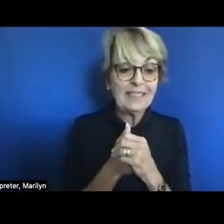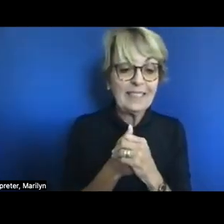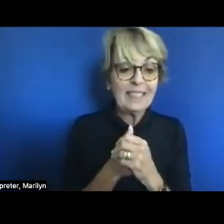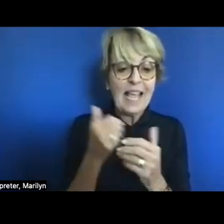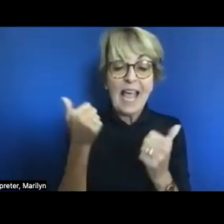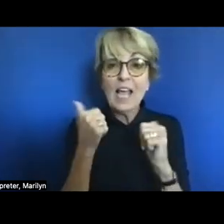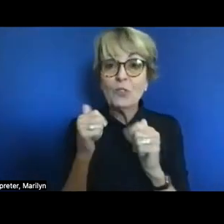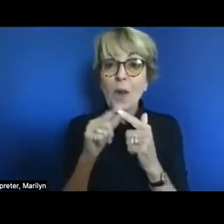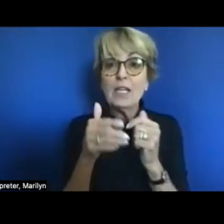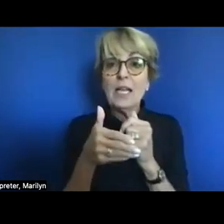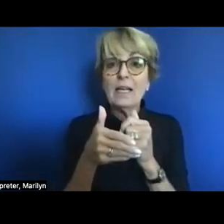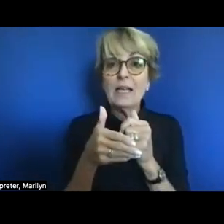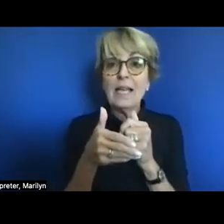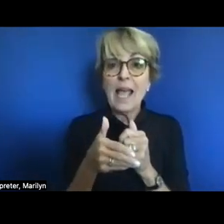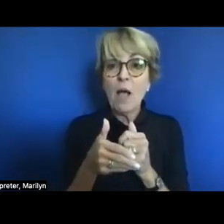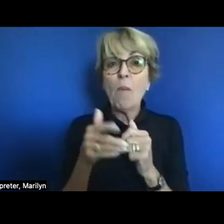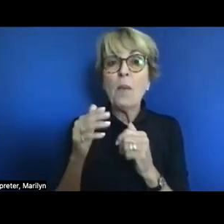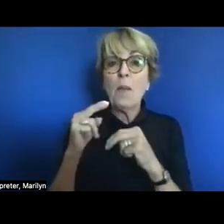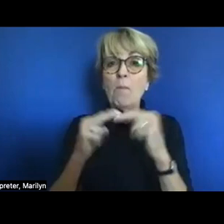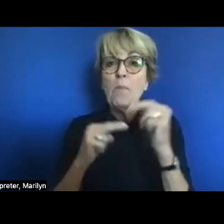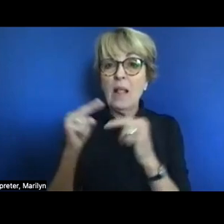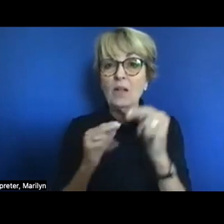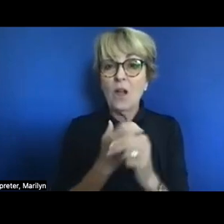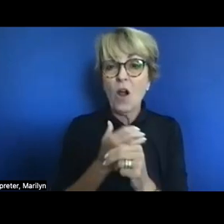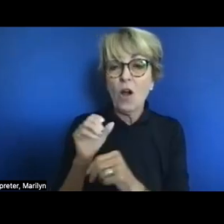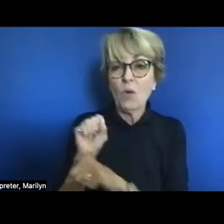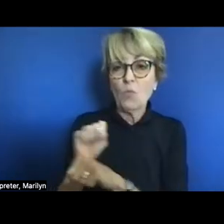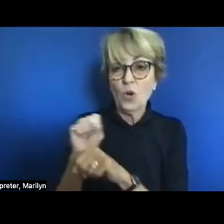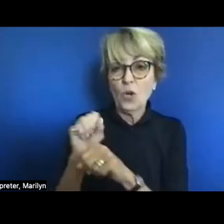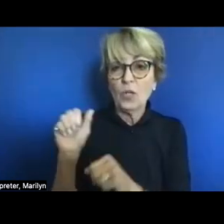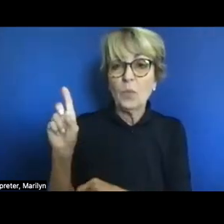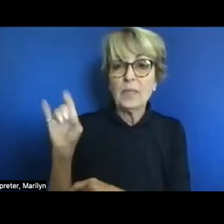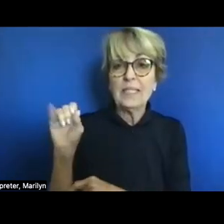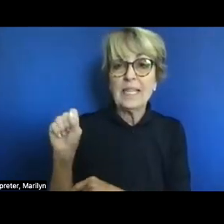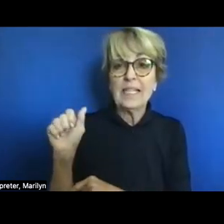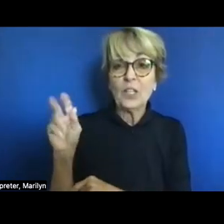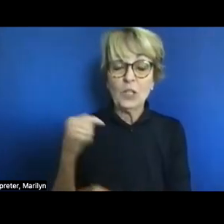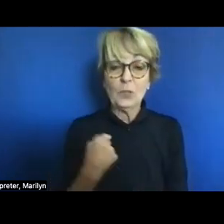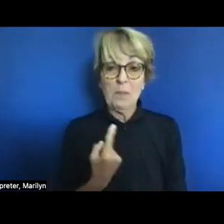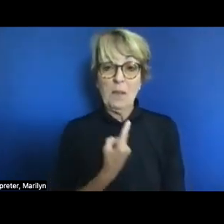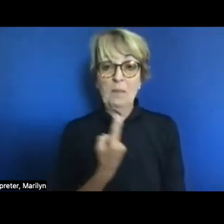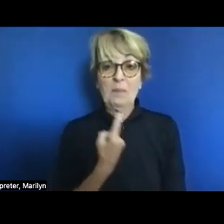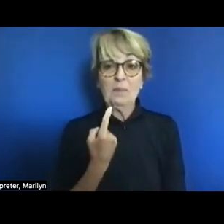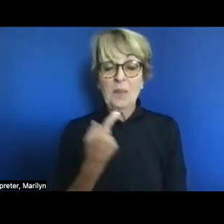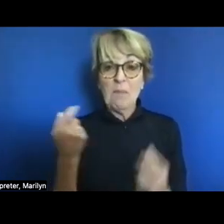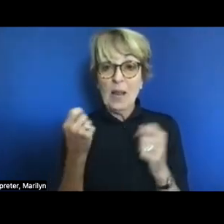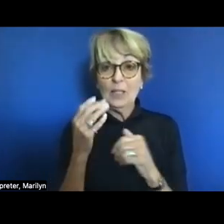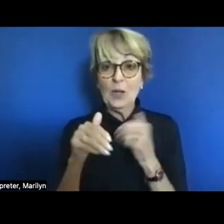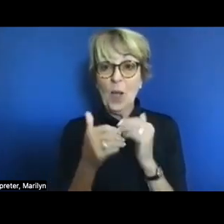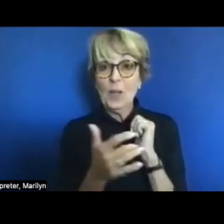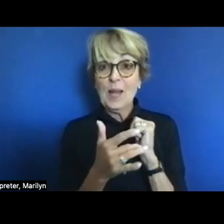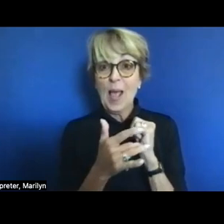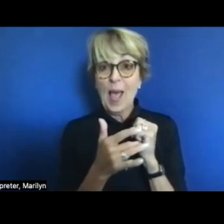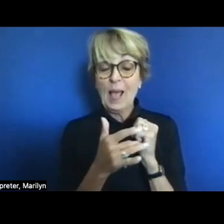trying to help build up the work that Disart is doing. So I'm here by my lonesome, just managing all of the tech stuff. So sometimes I will